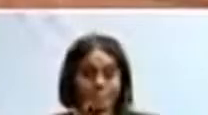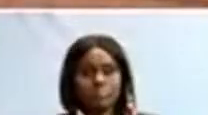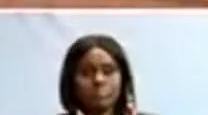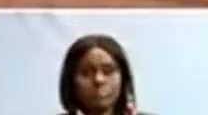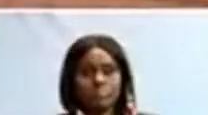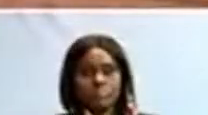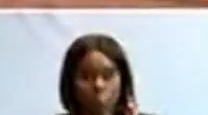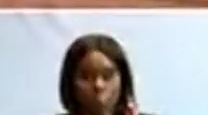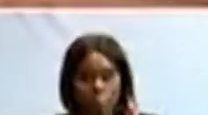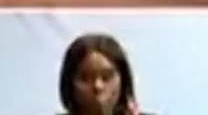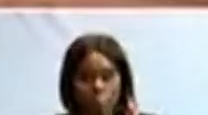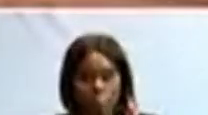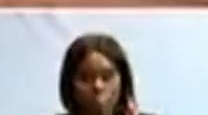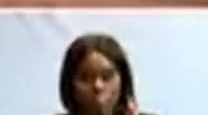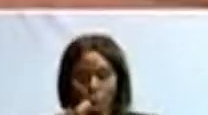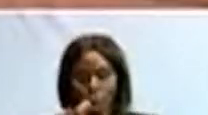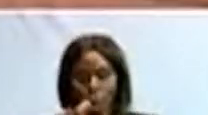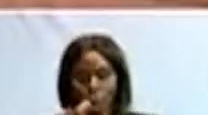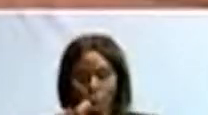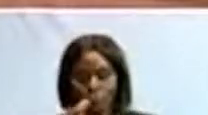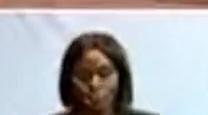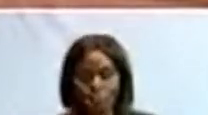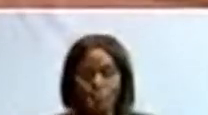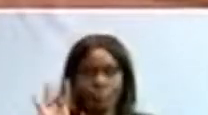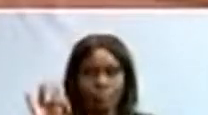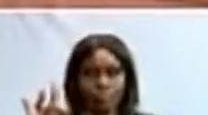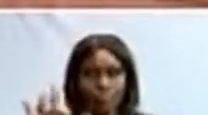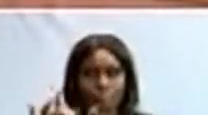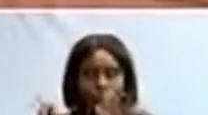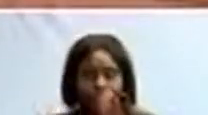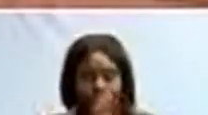I take you to Appendix 8.